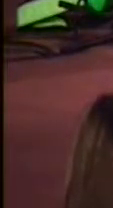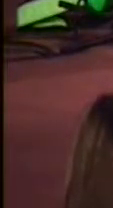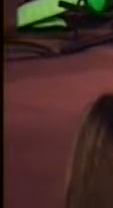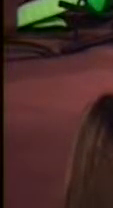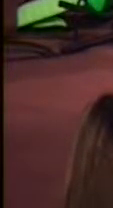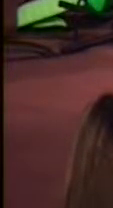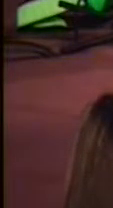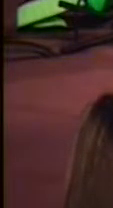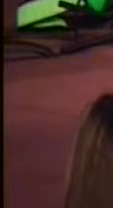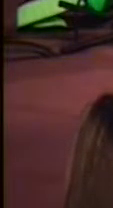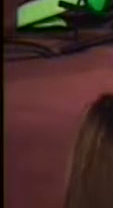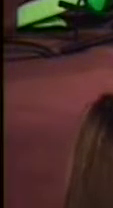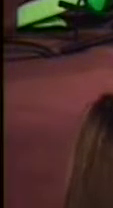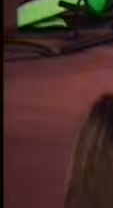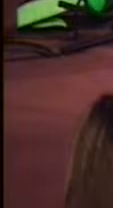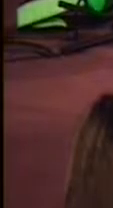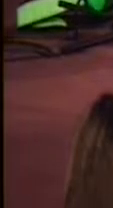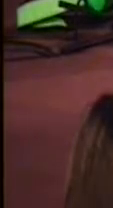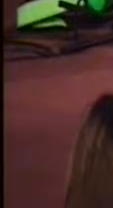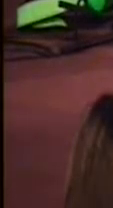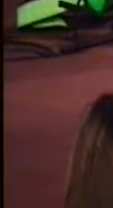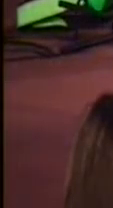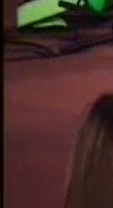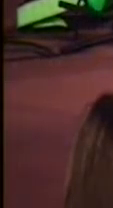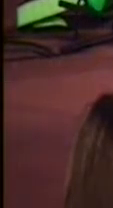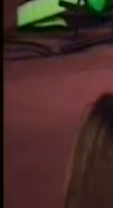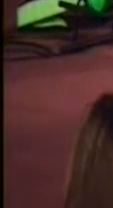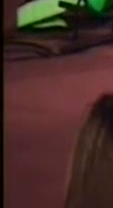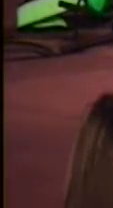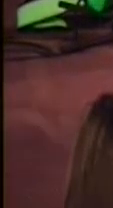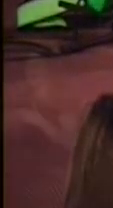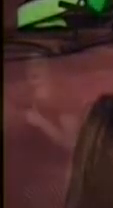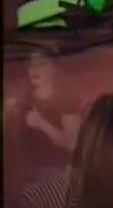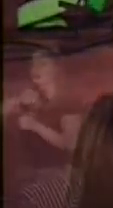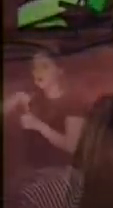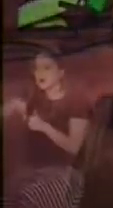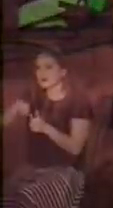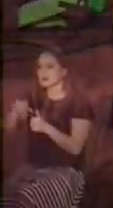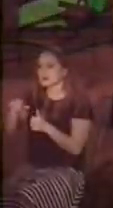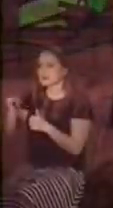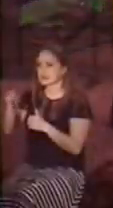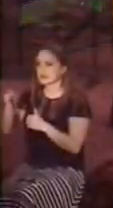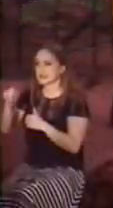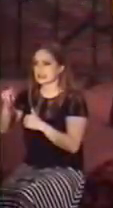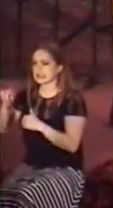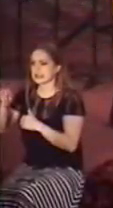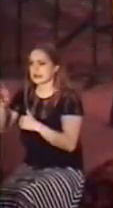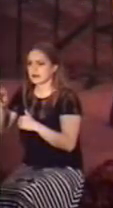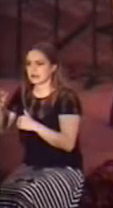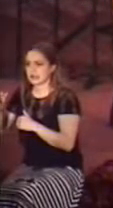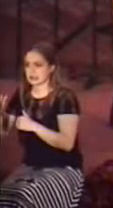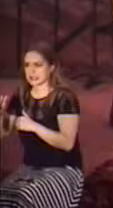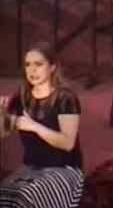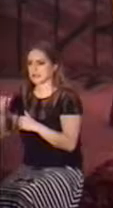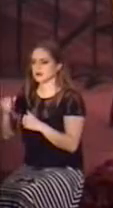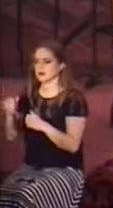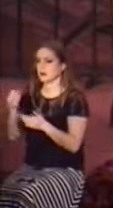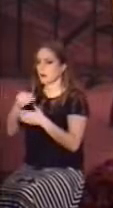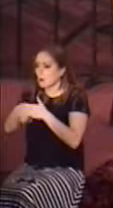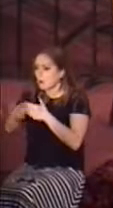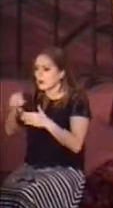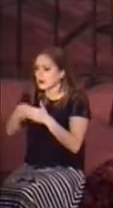story of Jesus, you know, and his birth surrounding the nativity and him being born in a manger, you know, I try to take that joy,